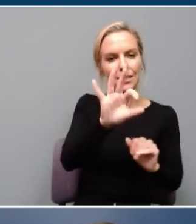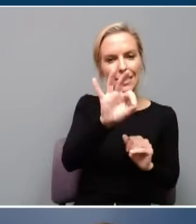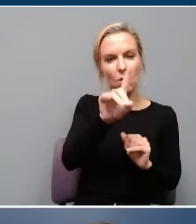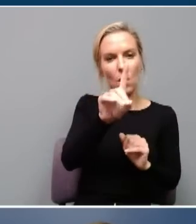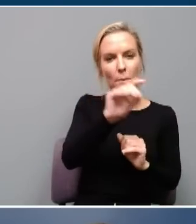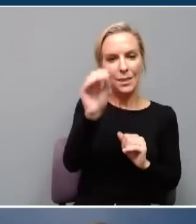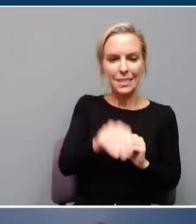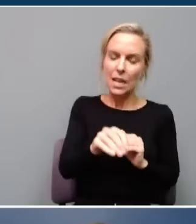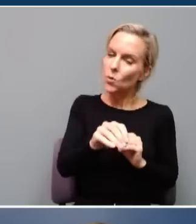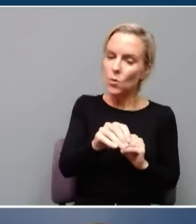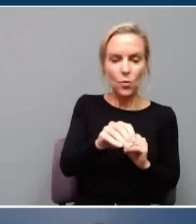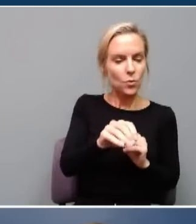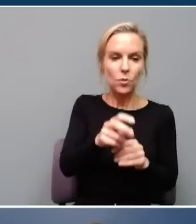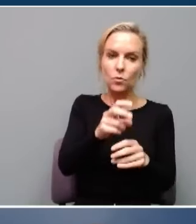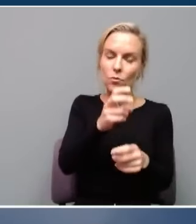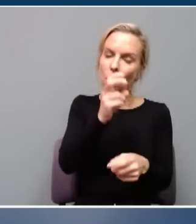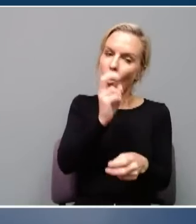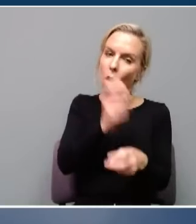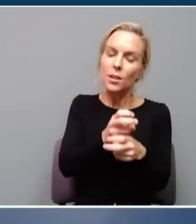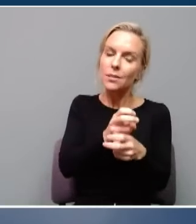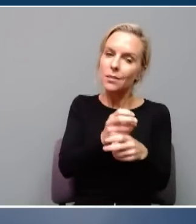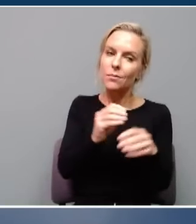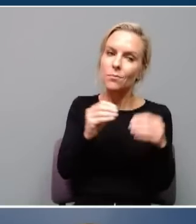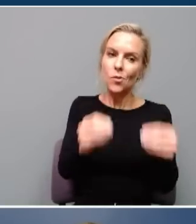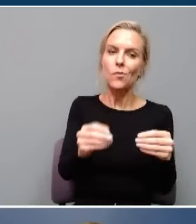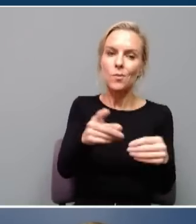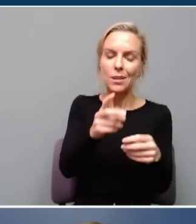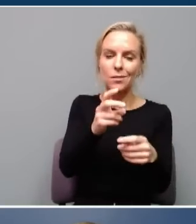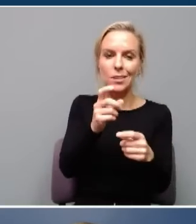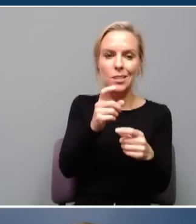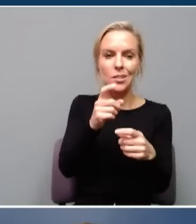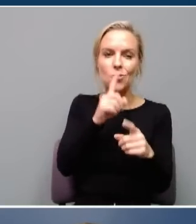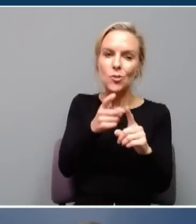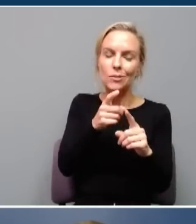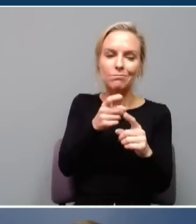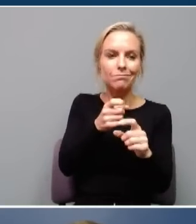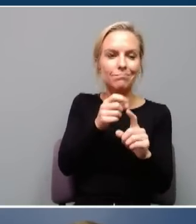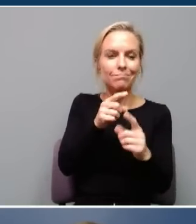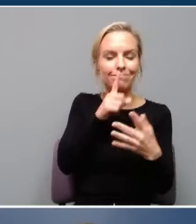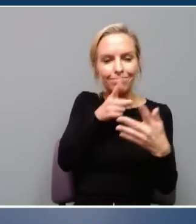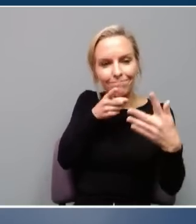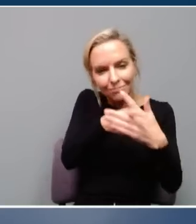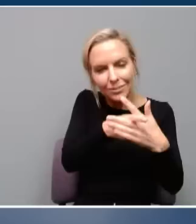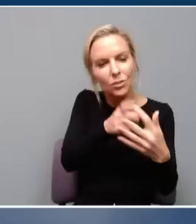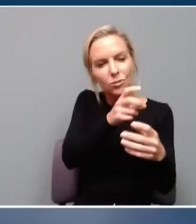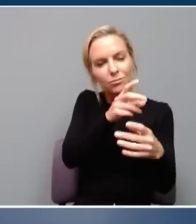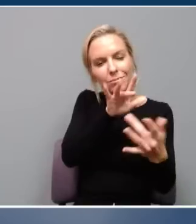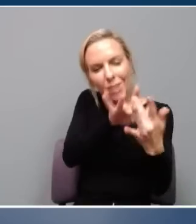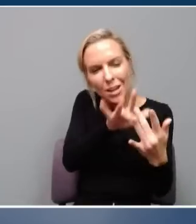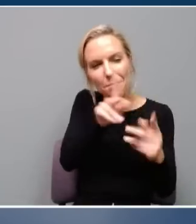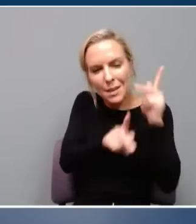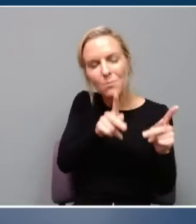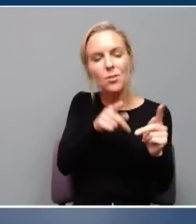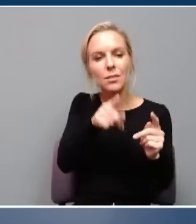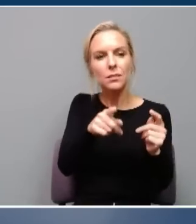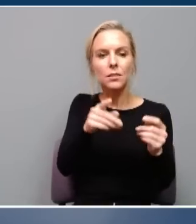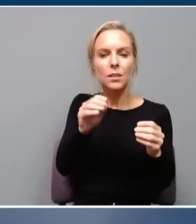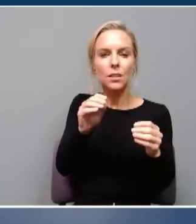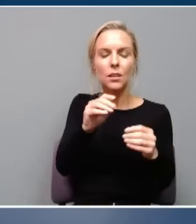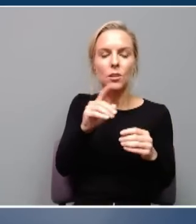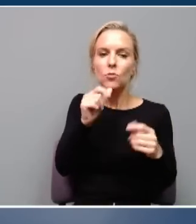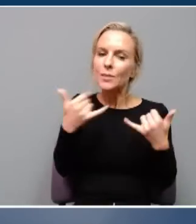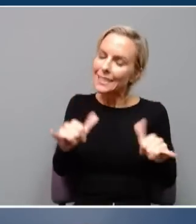hard to move. It means you need to reach harder to reach people. This is an area we have to, so nobody let up. 50